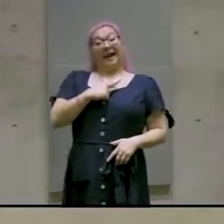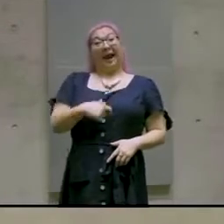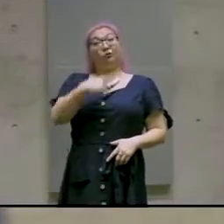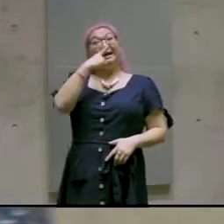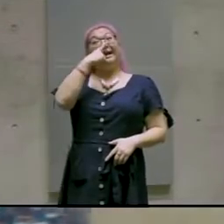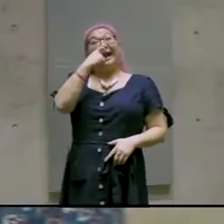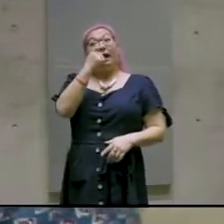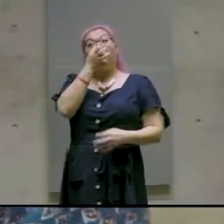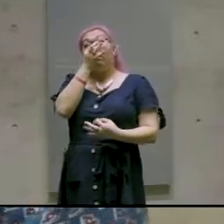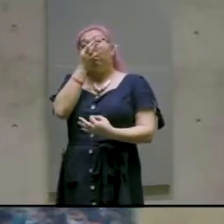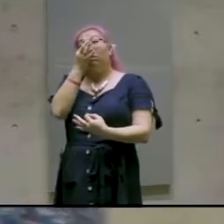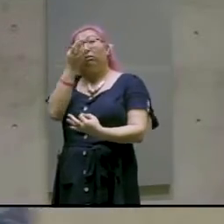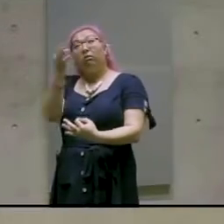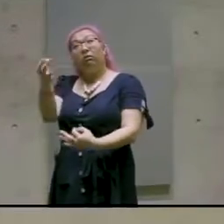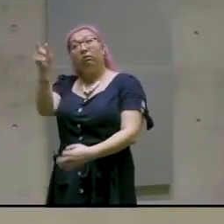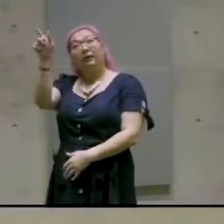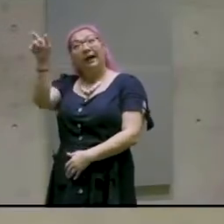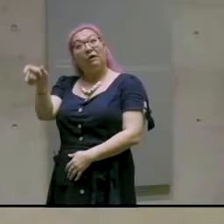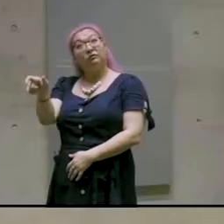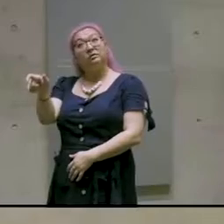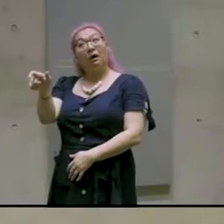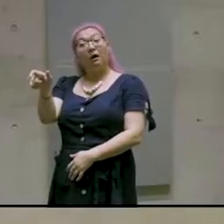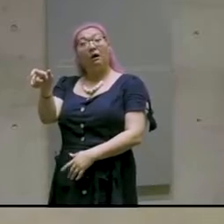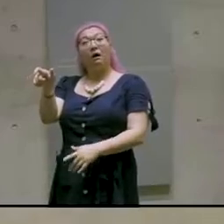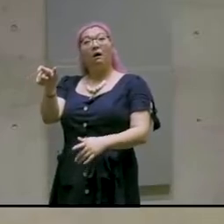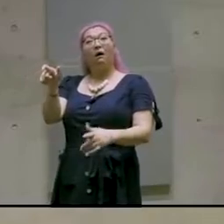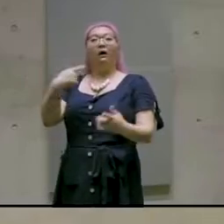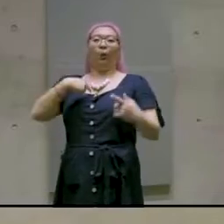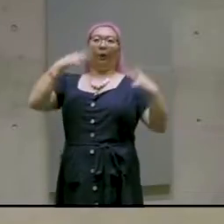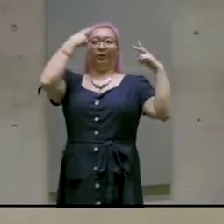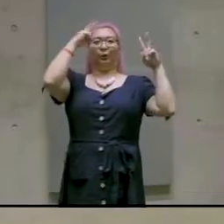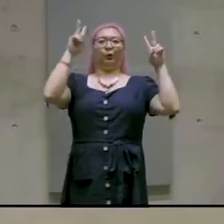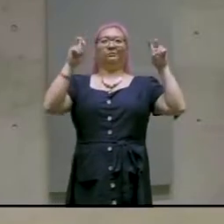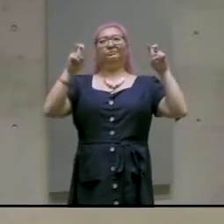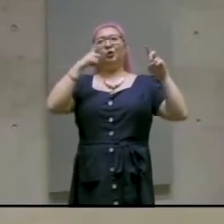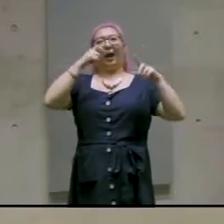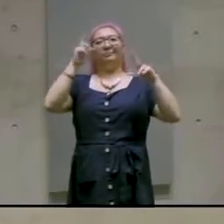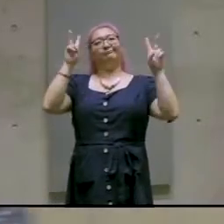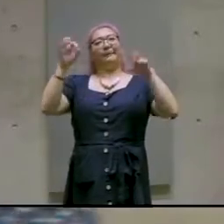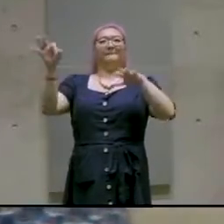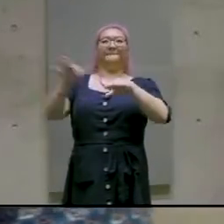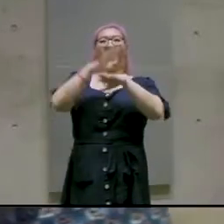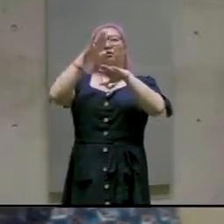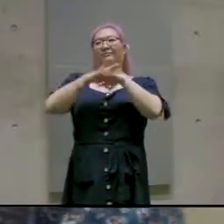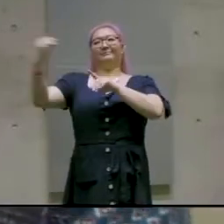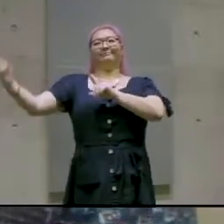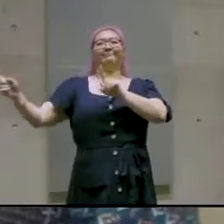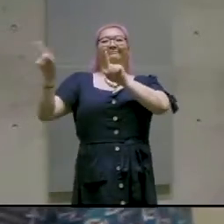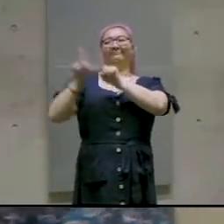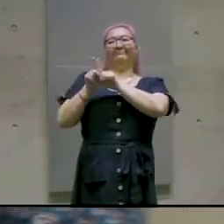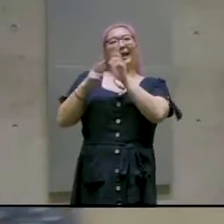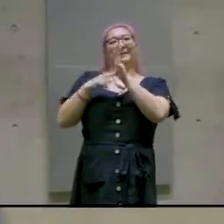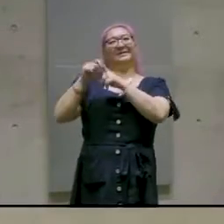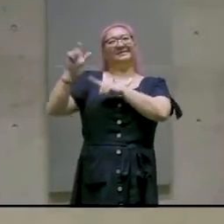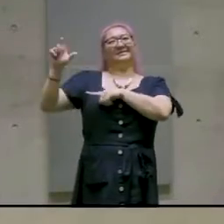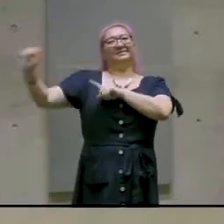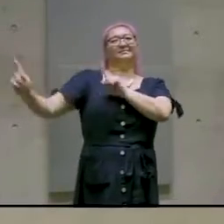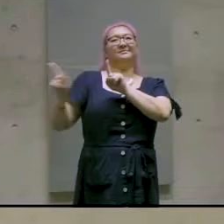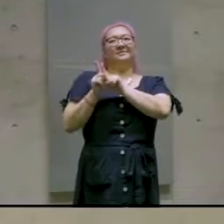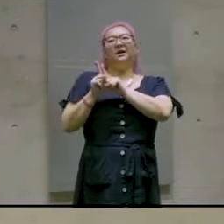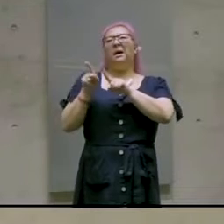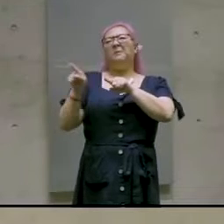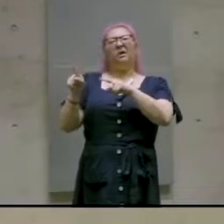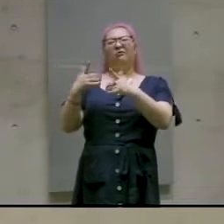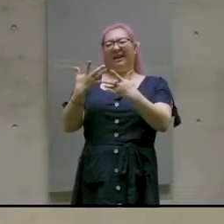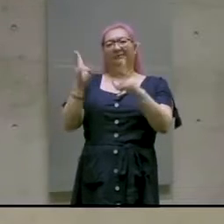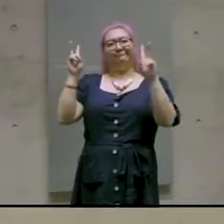character in the game by kind of making them, we call it kind of a spouse, you can marry, but that's kind of sort of a blanket term that covers a range